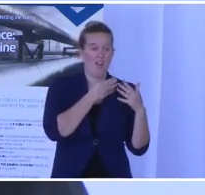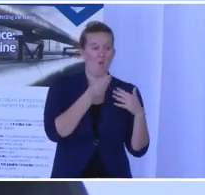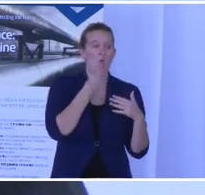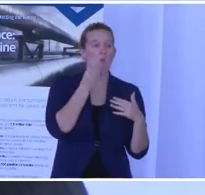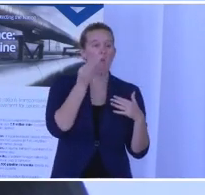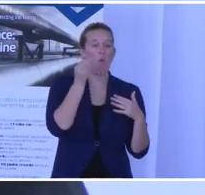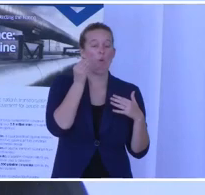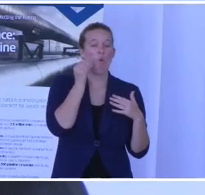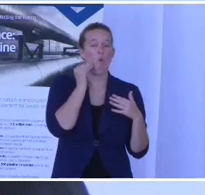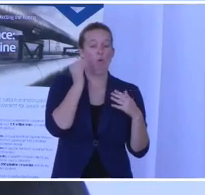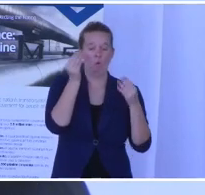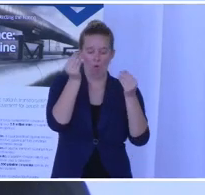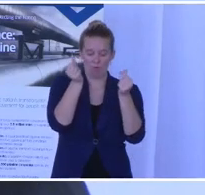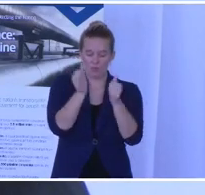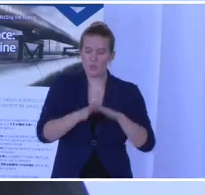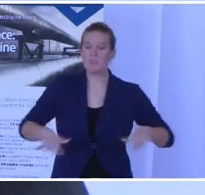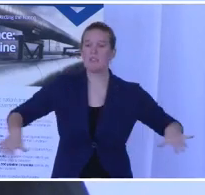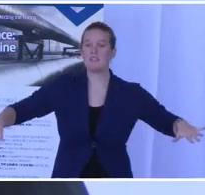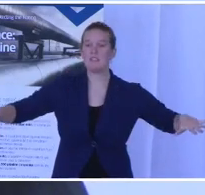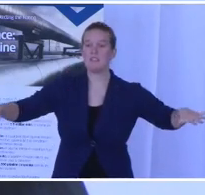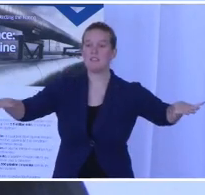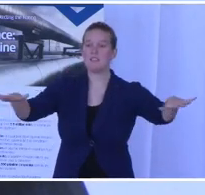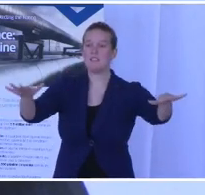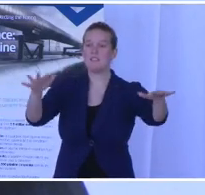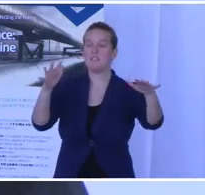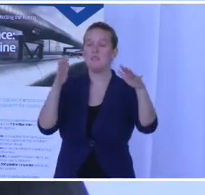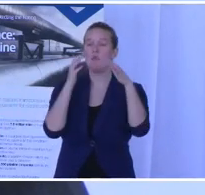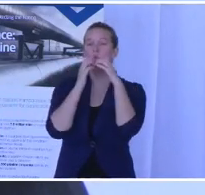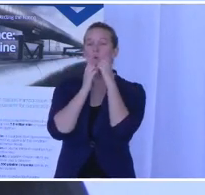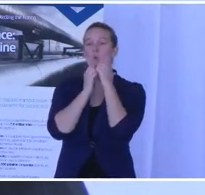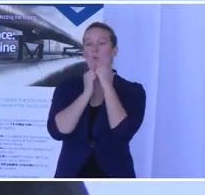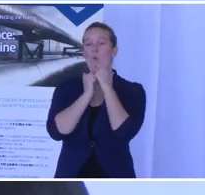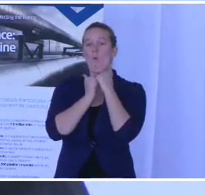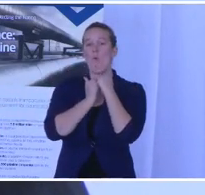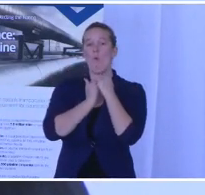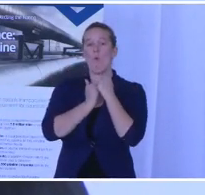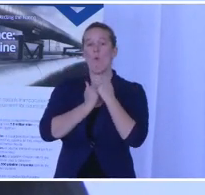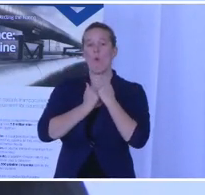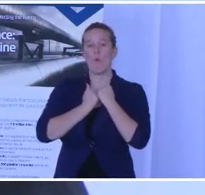my home sweet